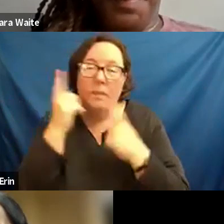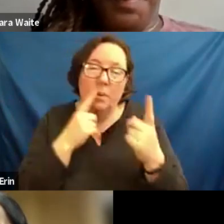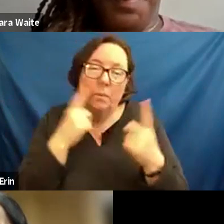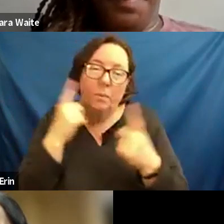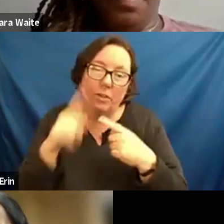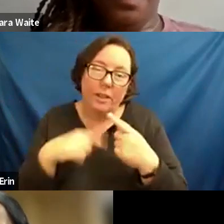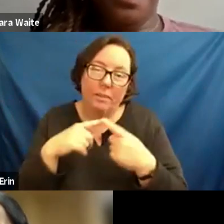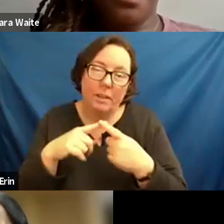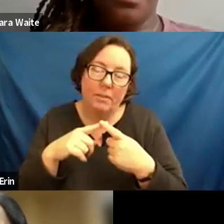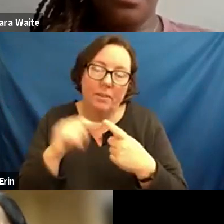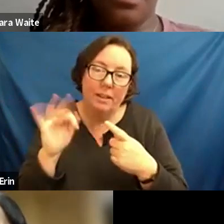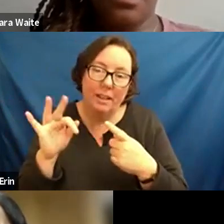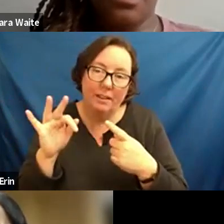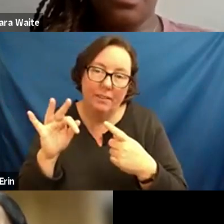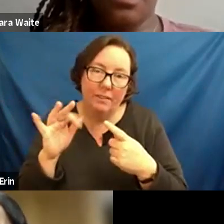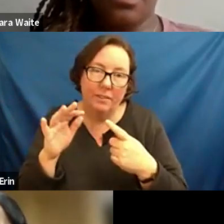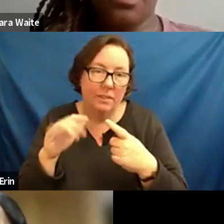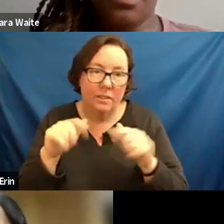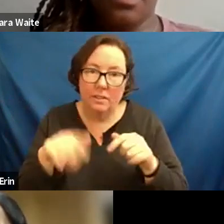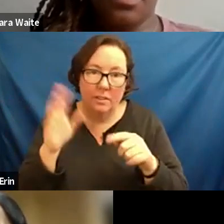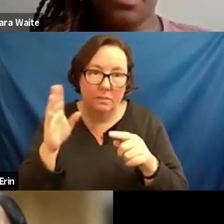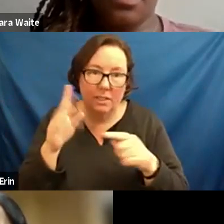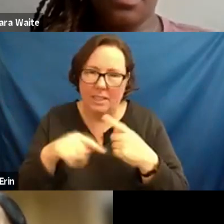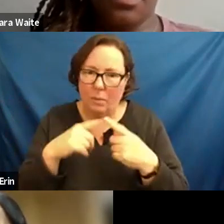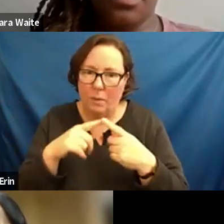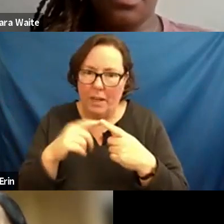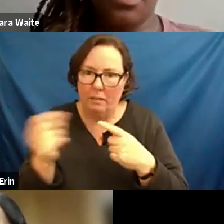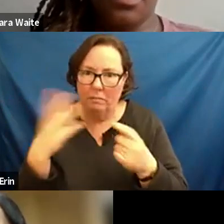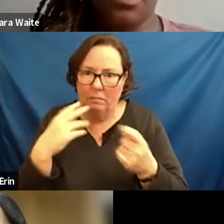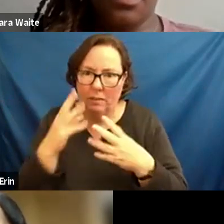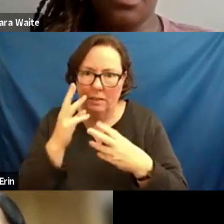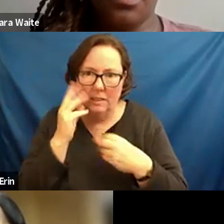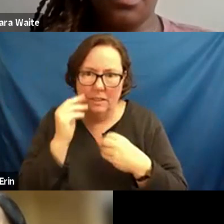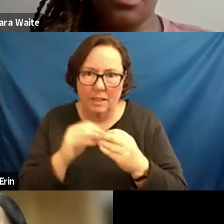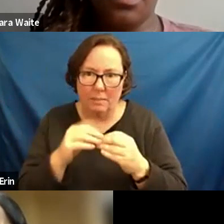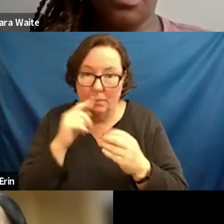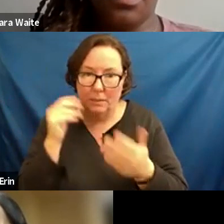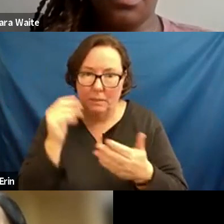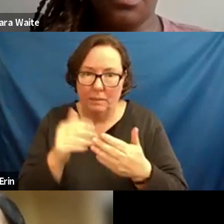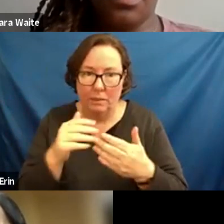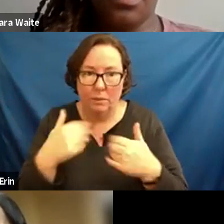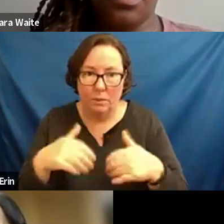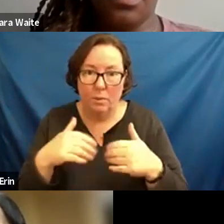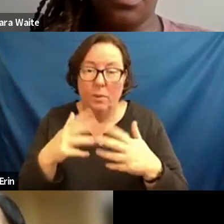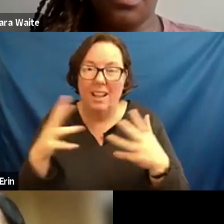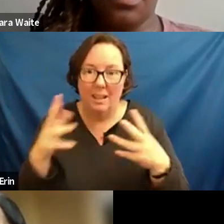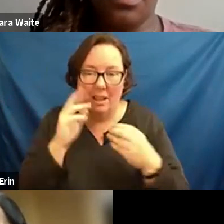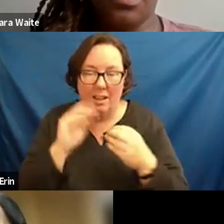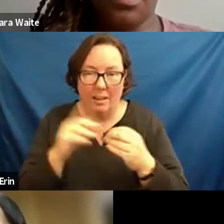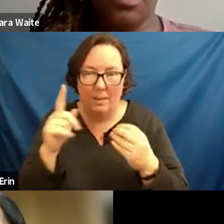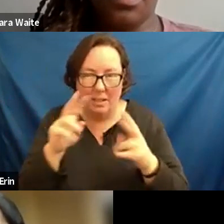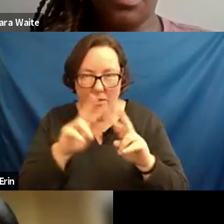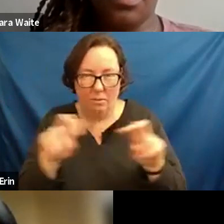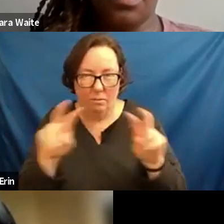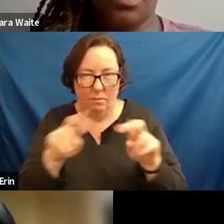we could have, when can we have this presentation? Because it's a lot of numbers and I need more time to process all